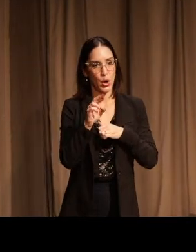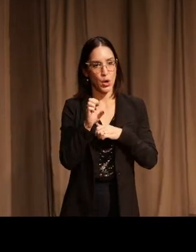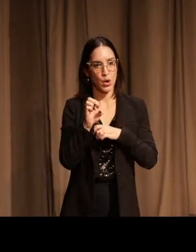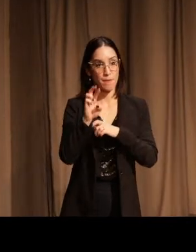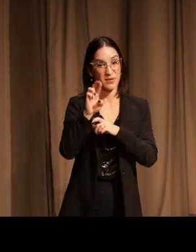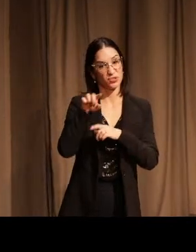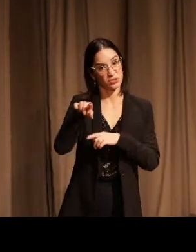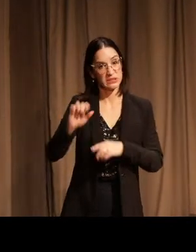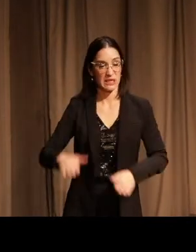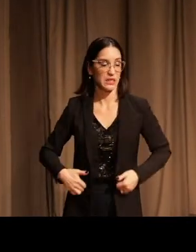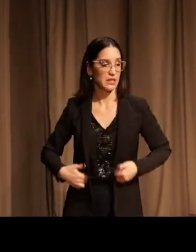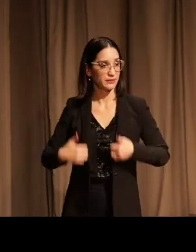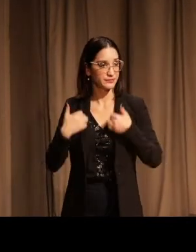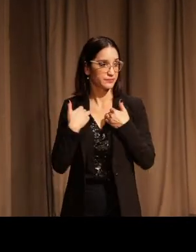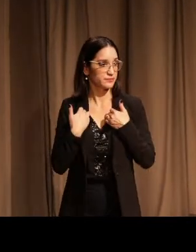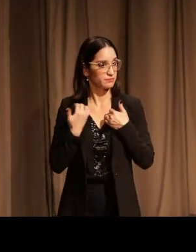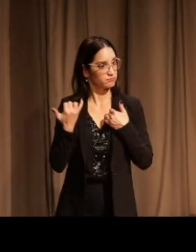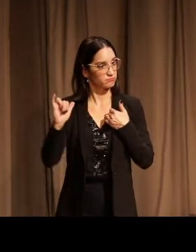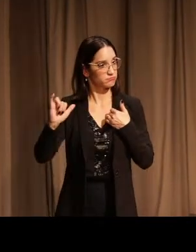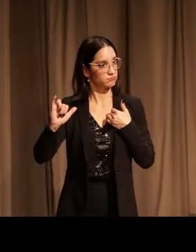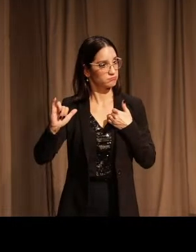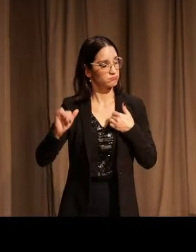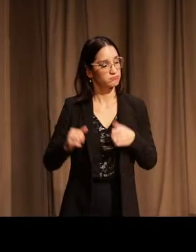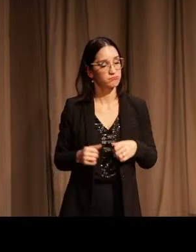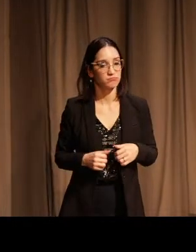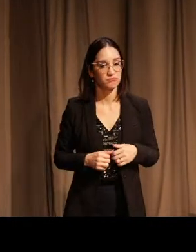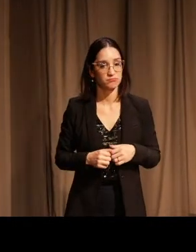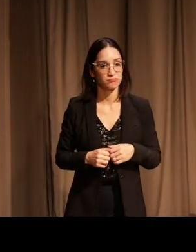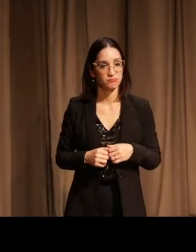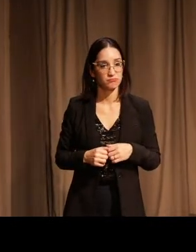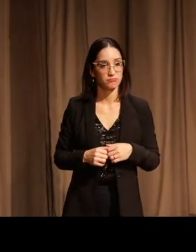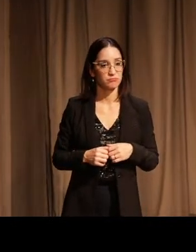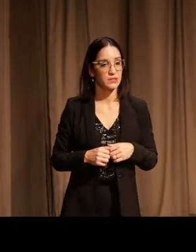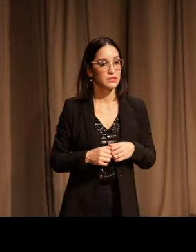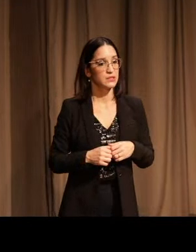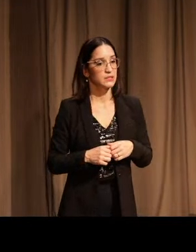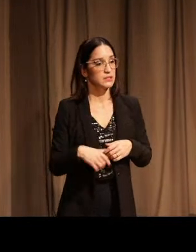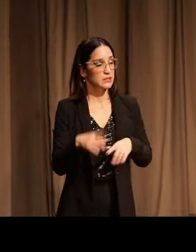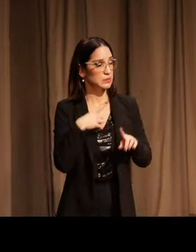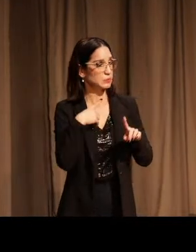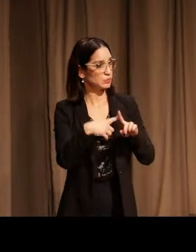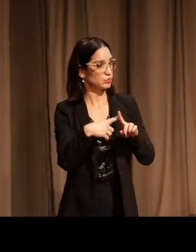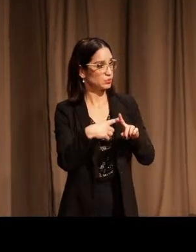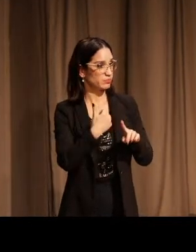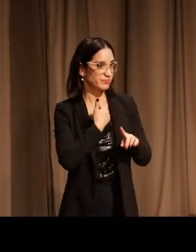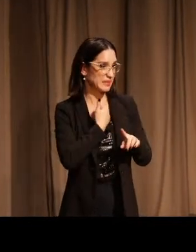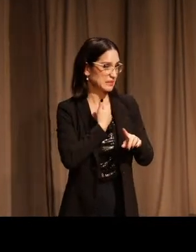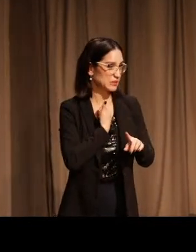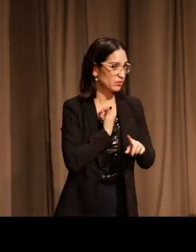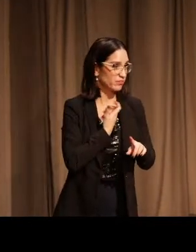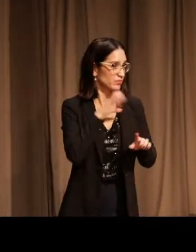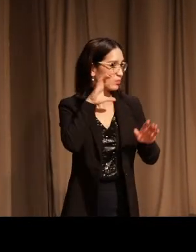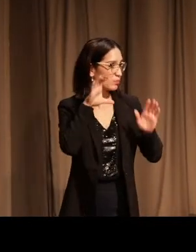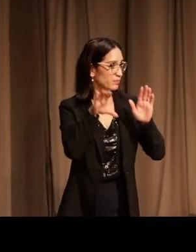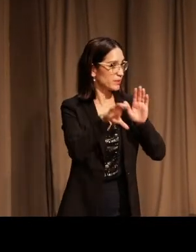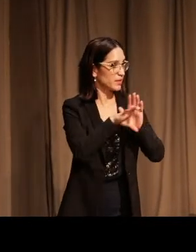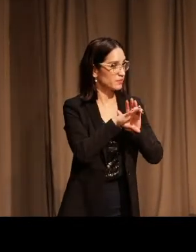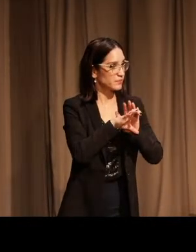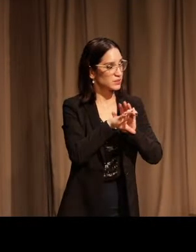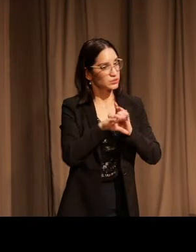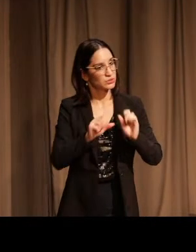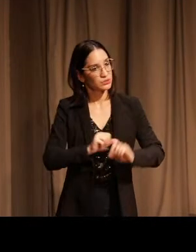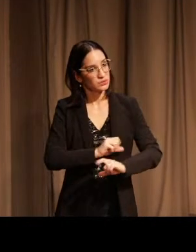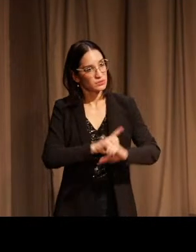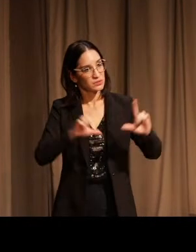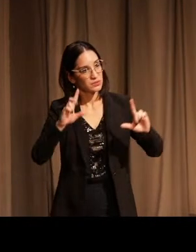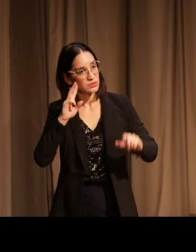alive, actually. And it's not by chance that I put myself in this painting, look at the chalice